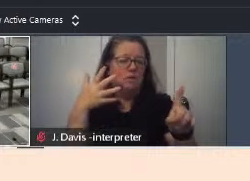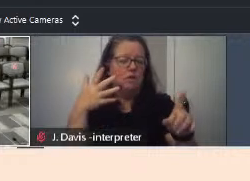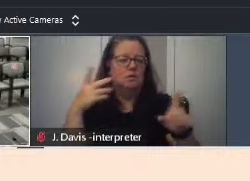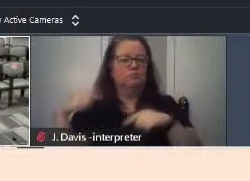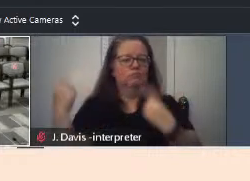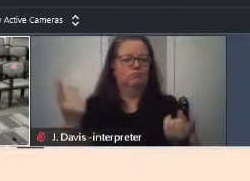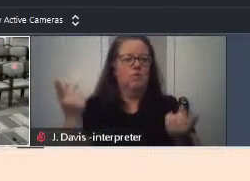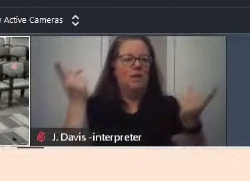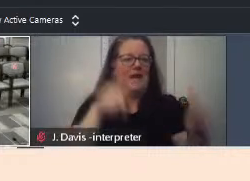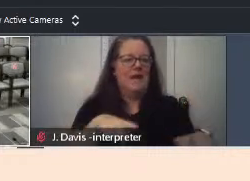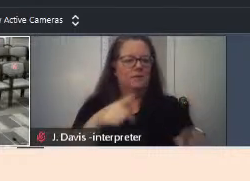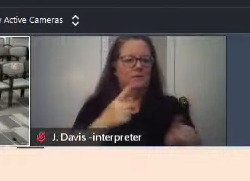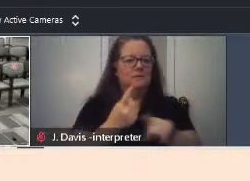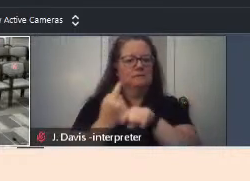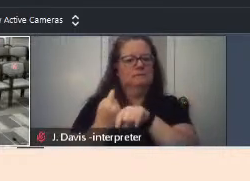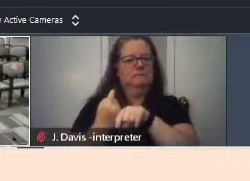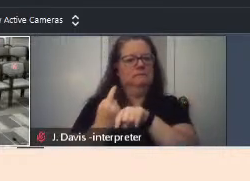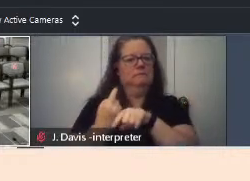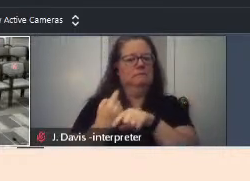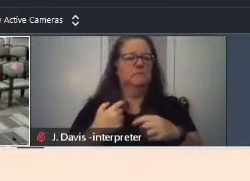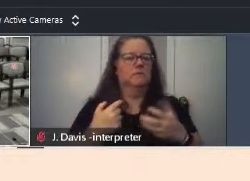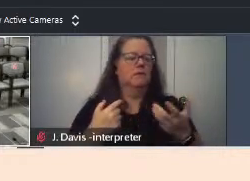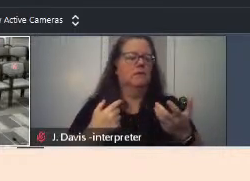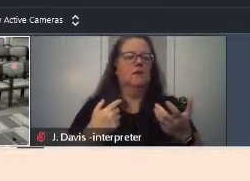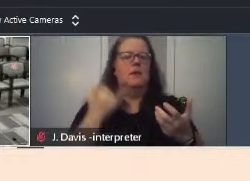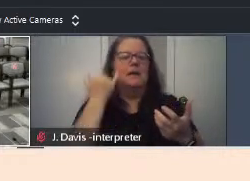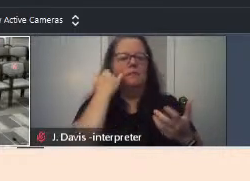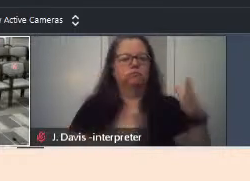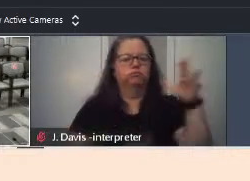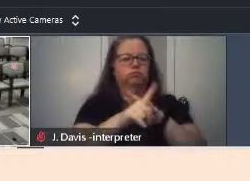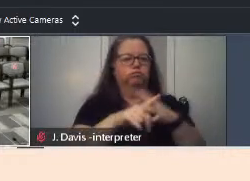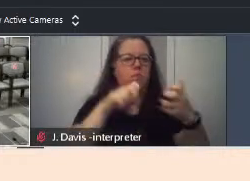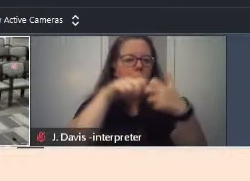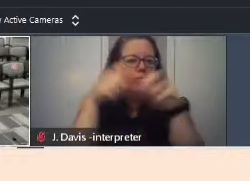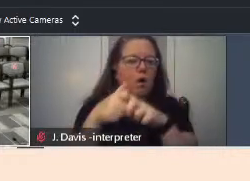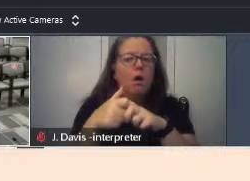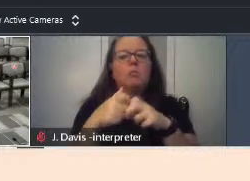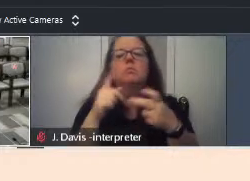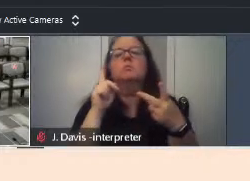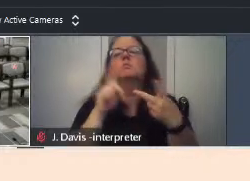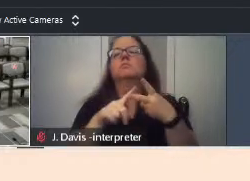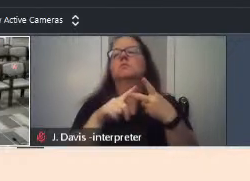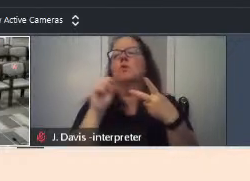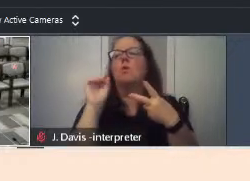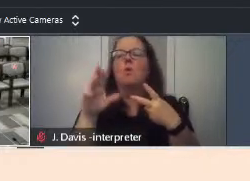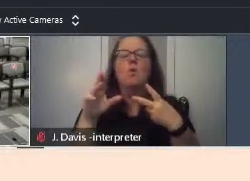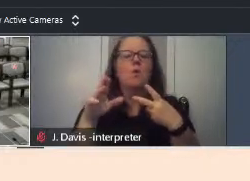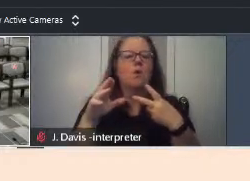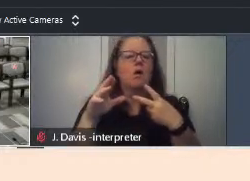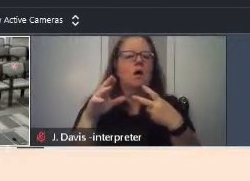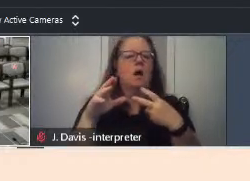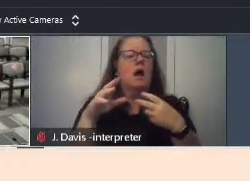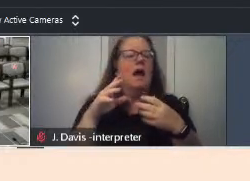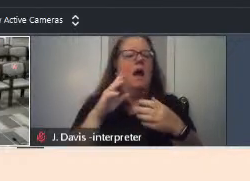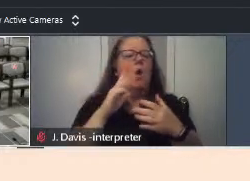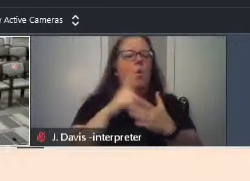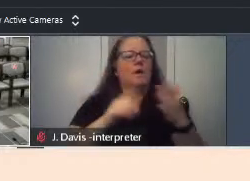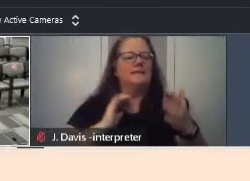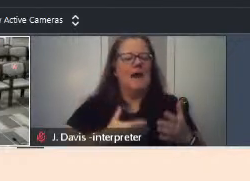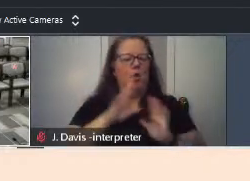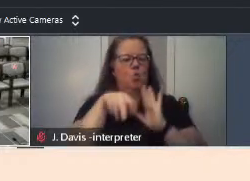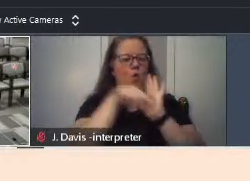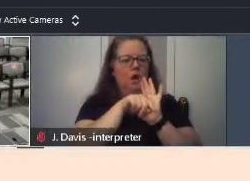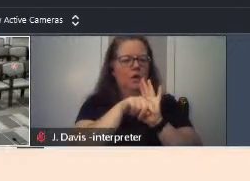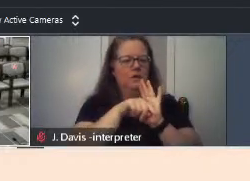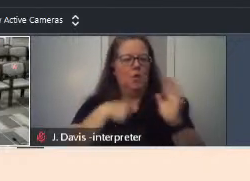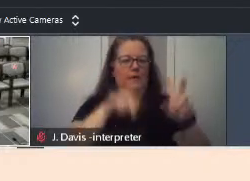past year, if we had any issues in our system, or kind of what the water quality is for that year. We do 40,000 tests a